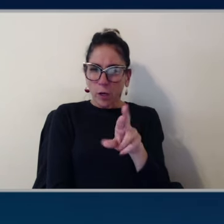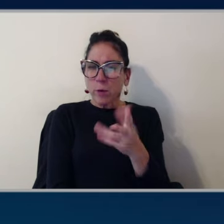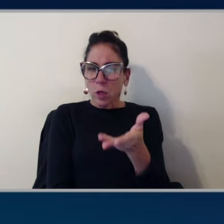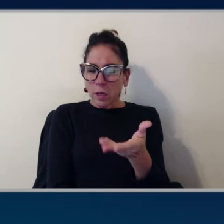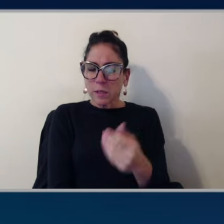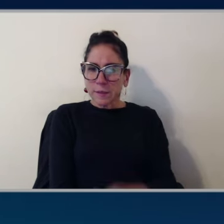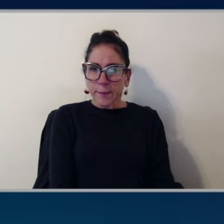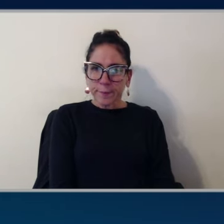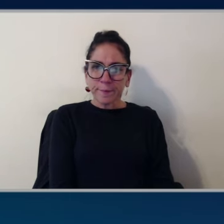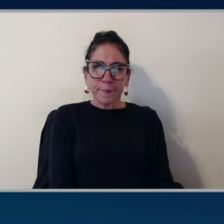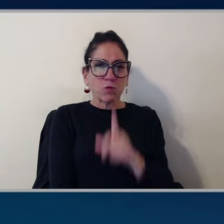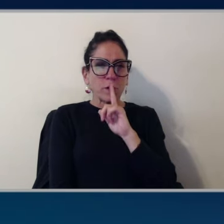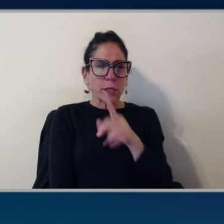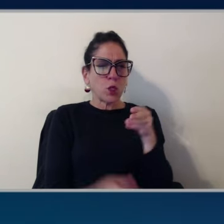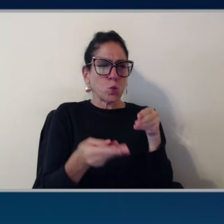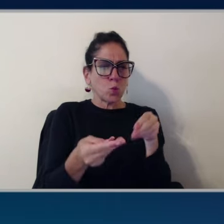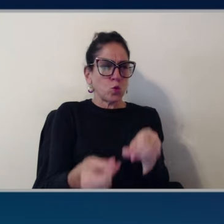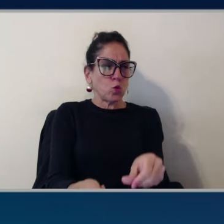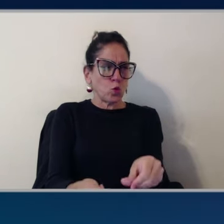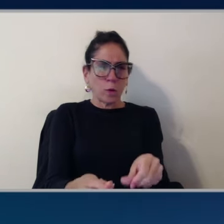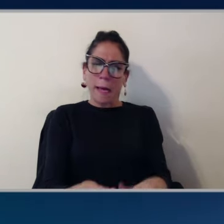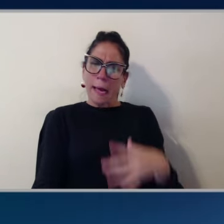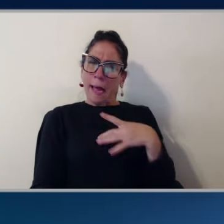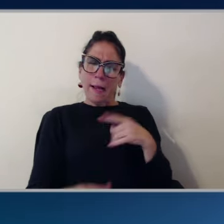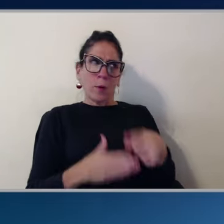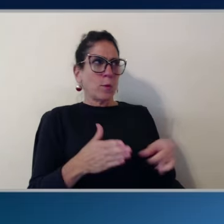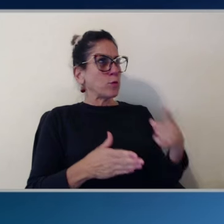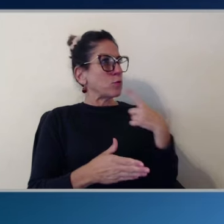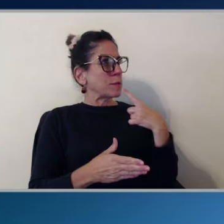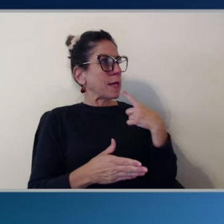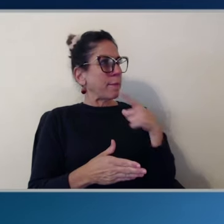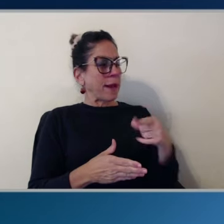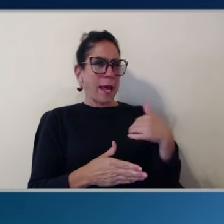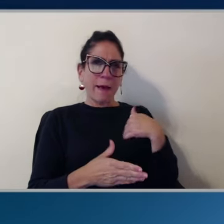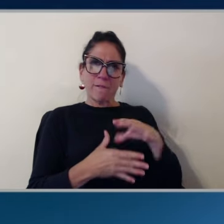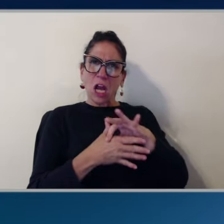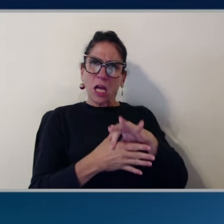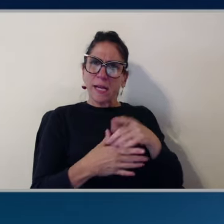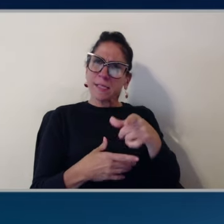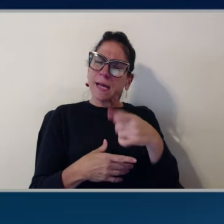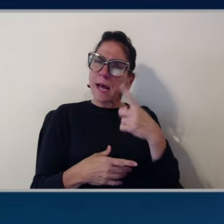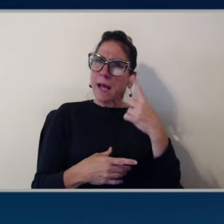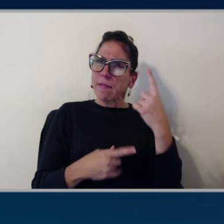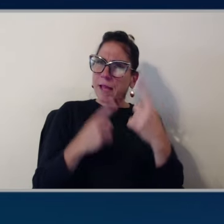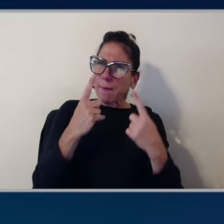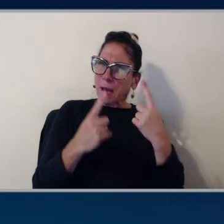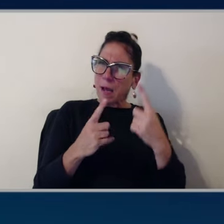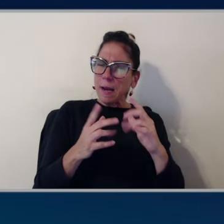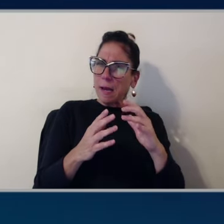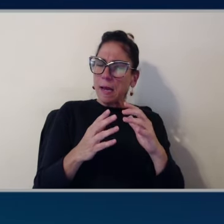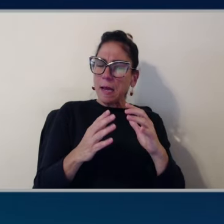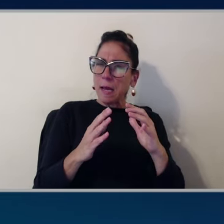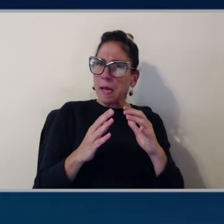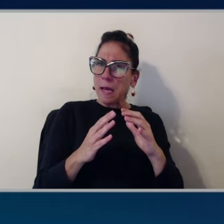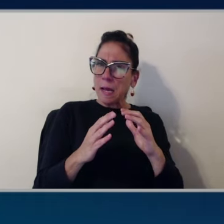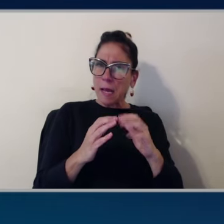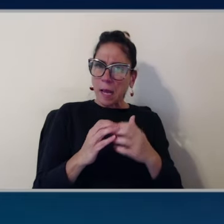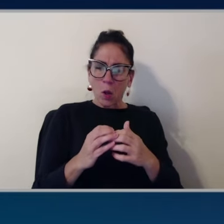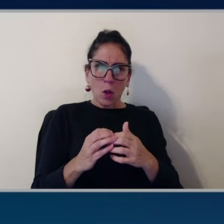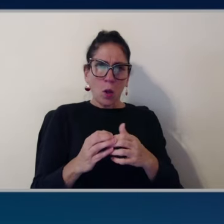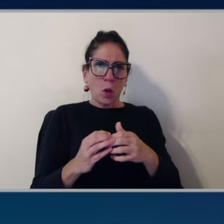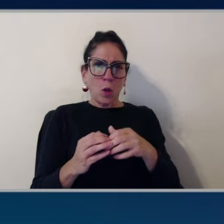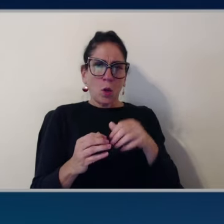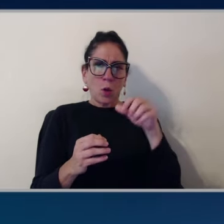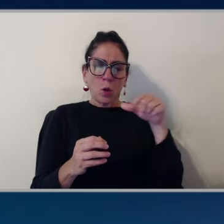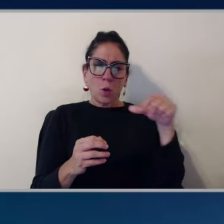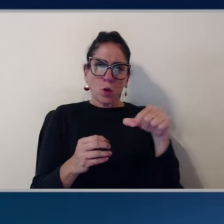That's pretty sleek. I like what you were saying about it having context, because I think about how, Q developer has been available in a few